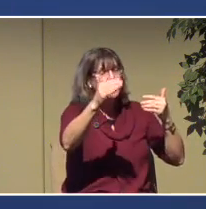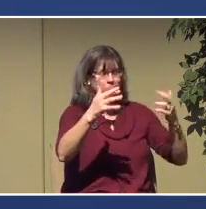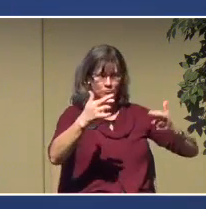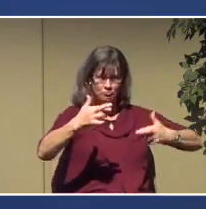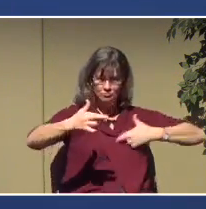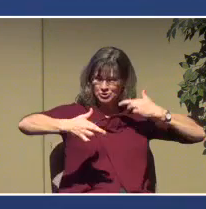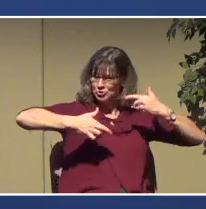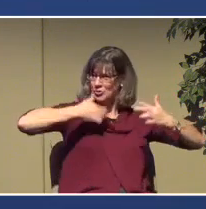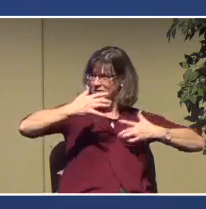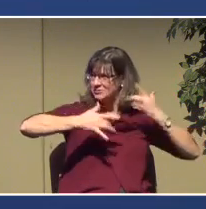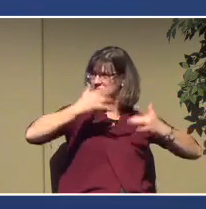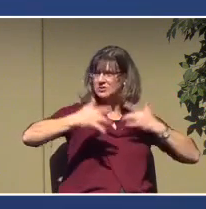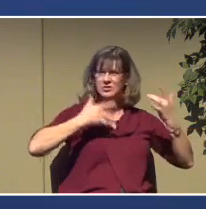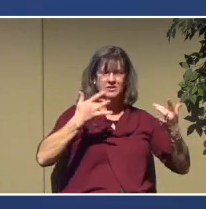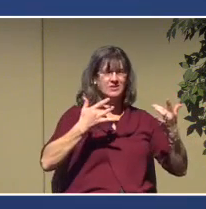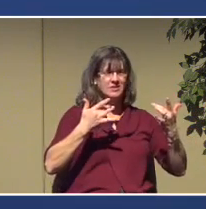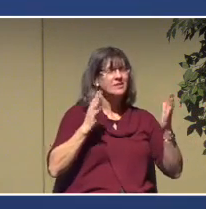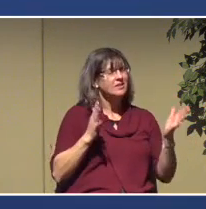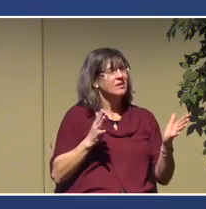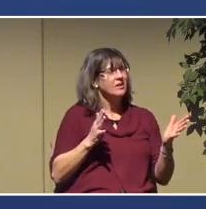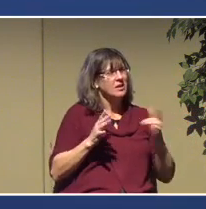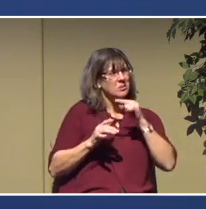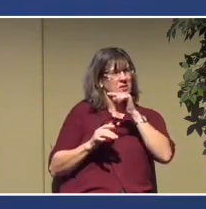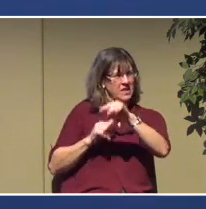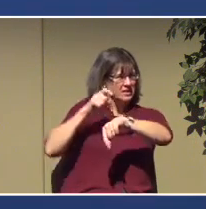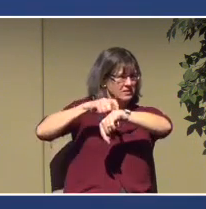Even though this was an agonizing prayer